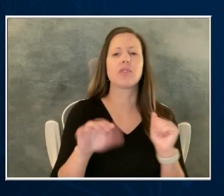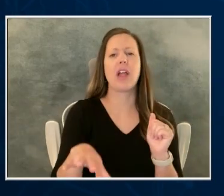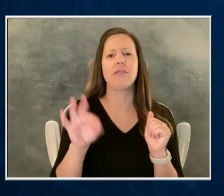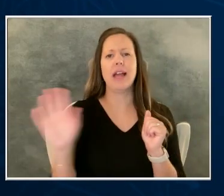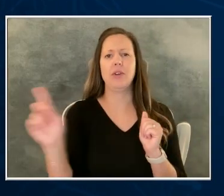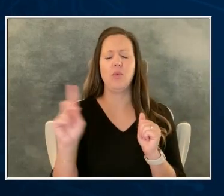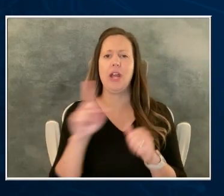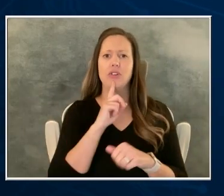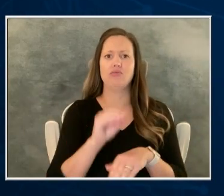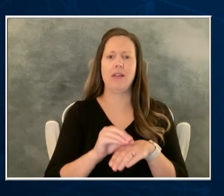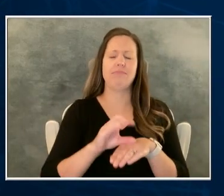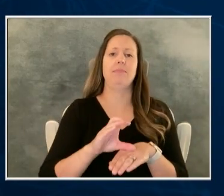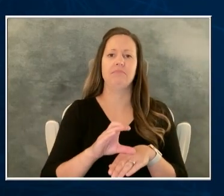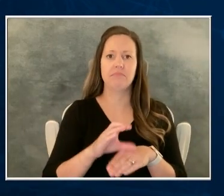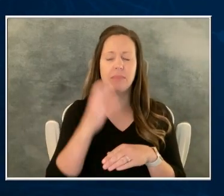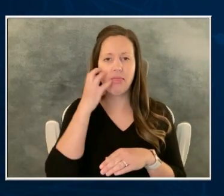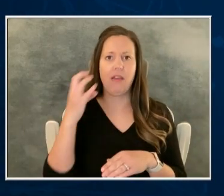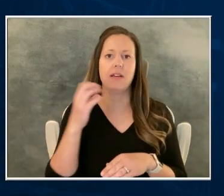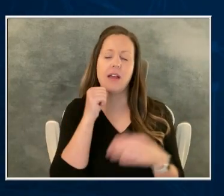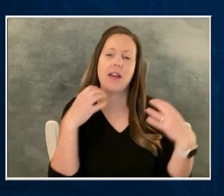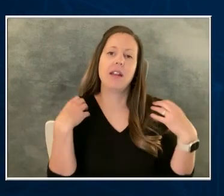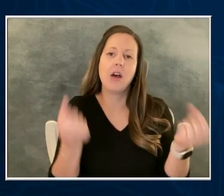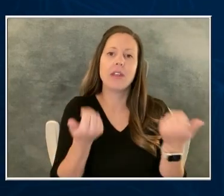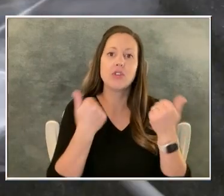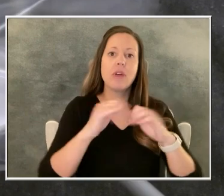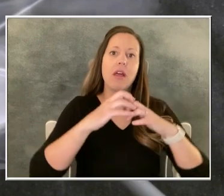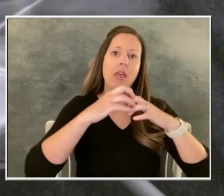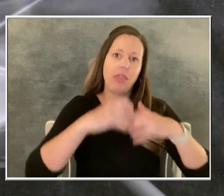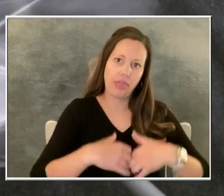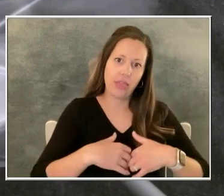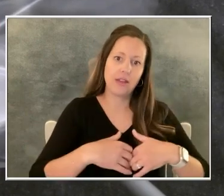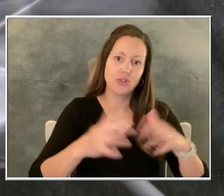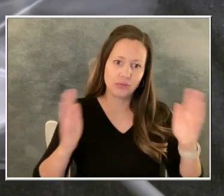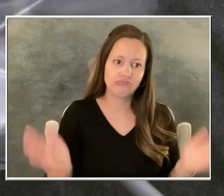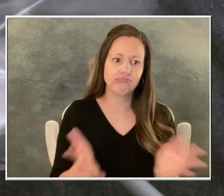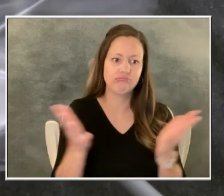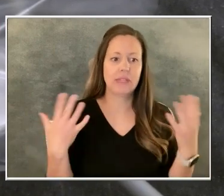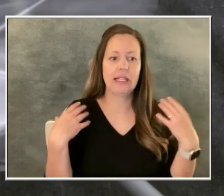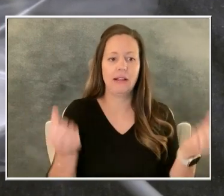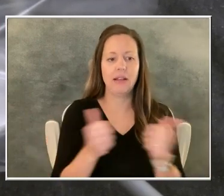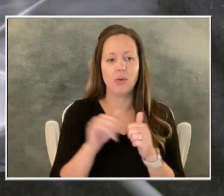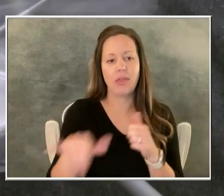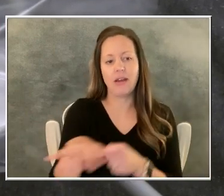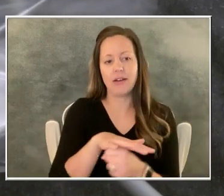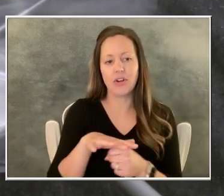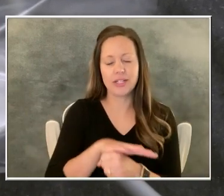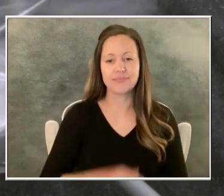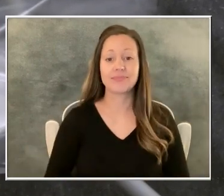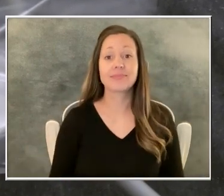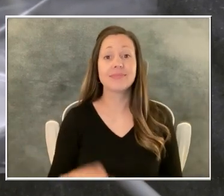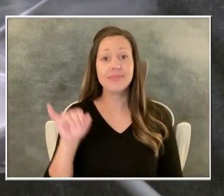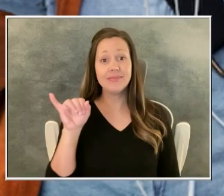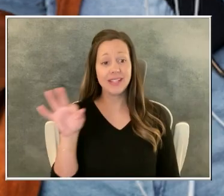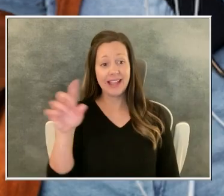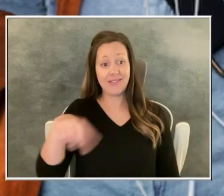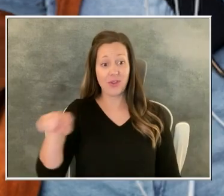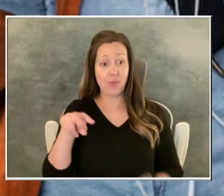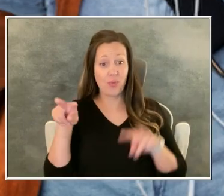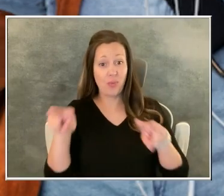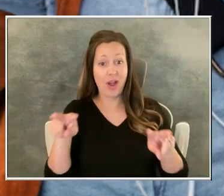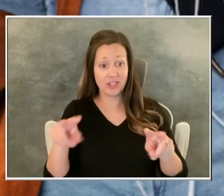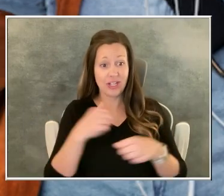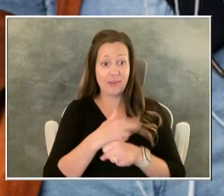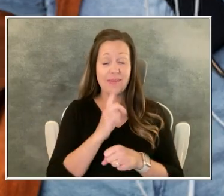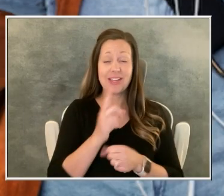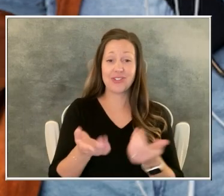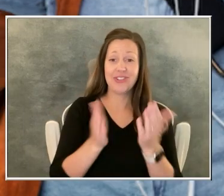unhealthy, and help break those up so we can also stimulate healing at the bursa area. If you are watching us live, be sure to ask your questions. You can use